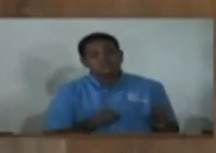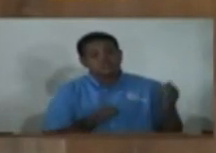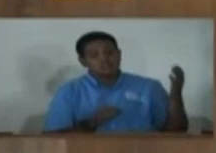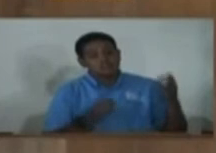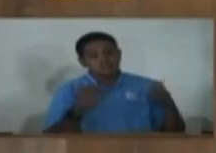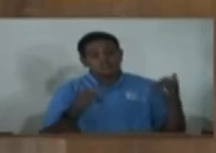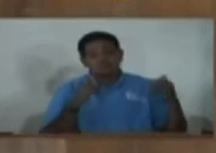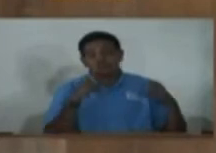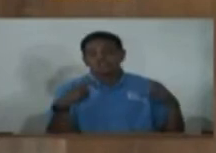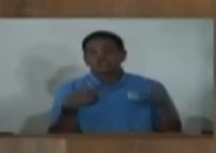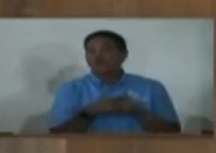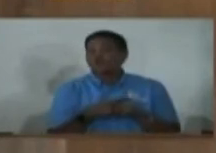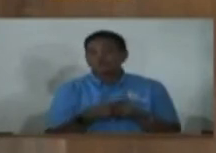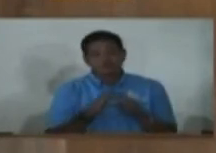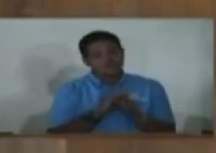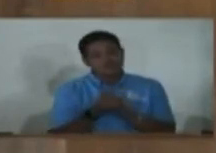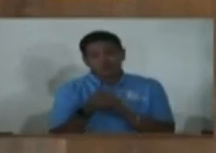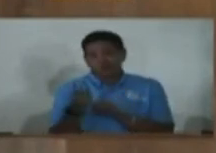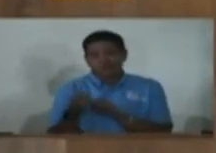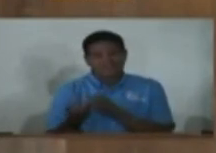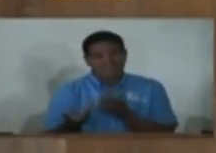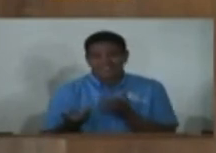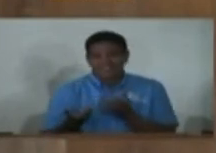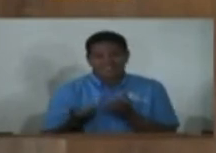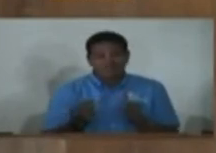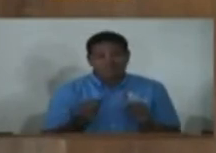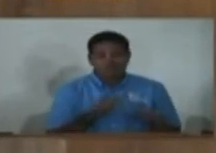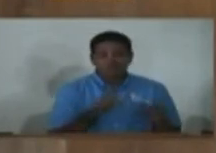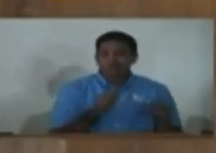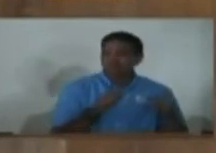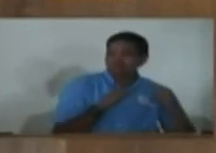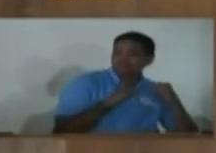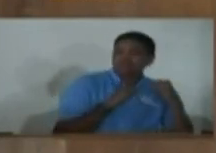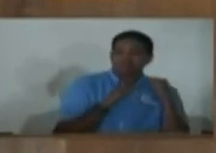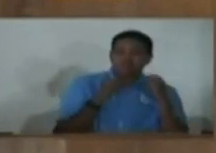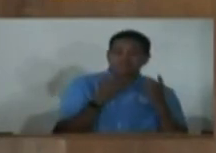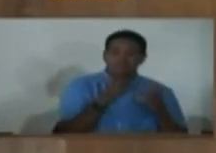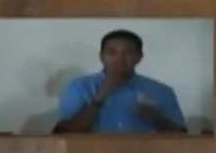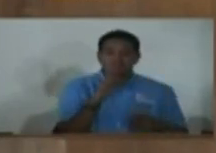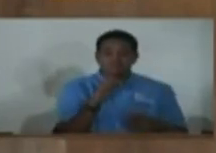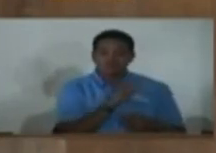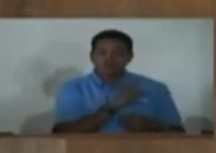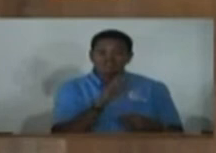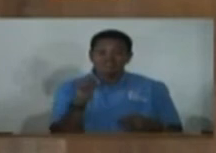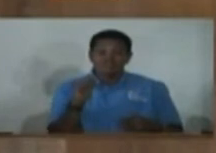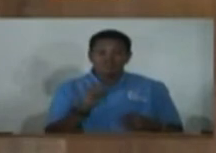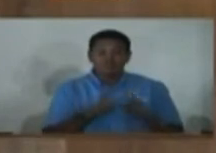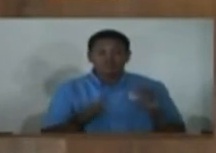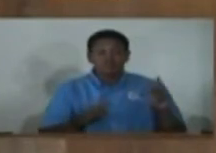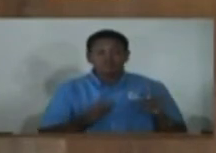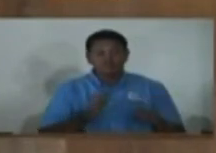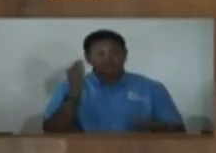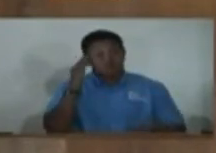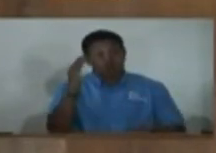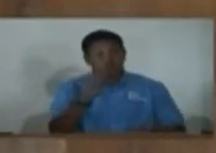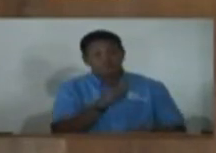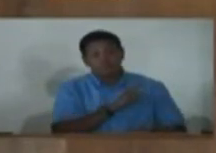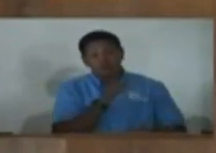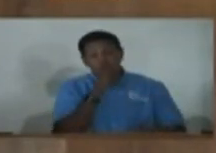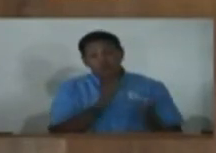totally counterproductive. I have had experience of this, not personally, but people I know personally who have gone through